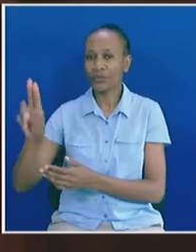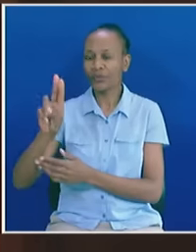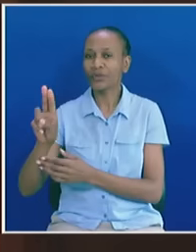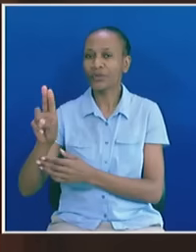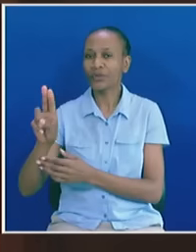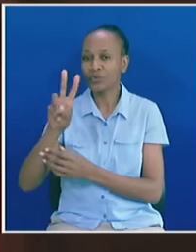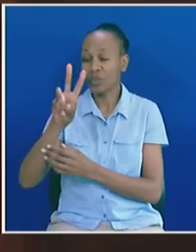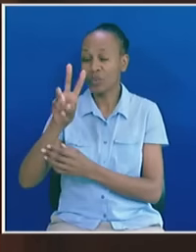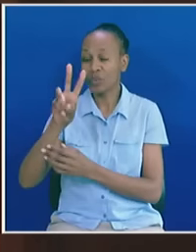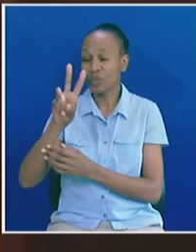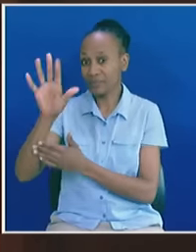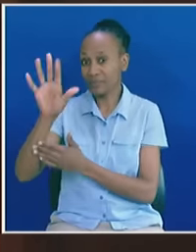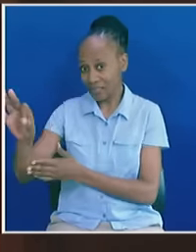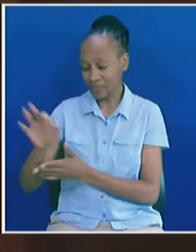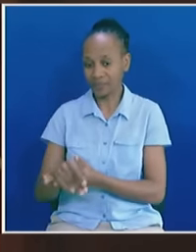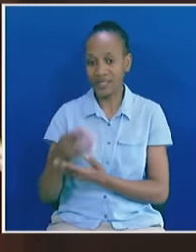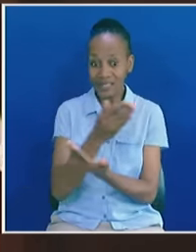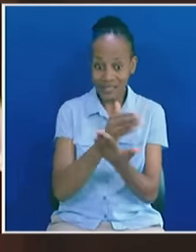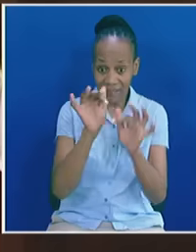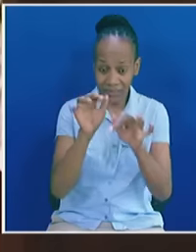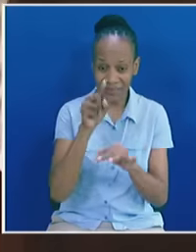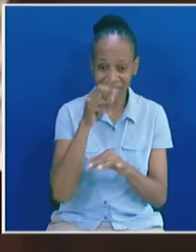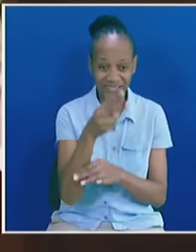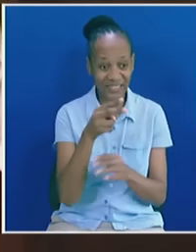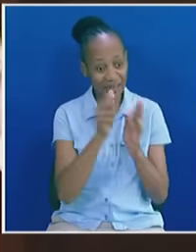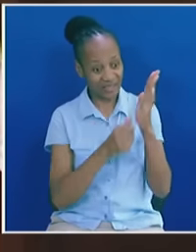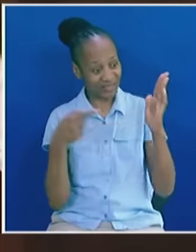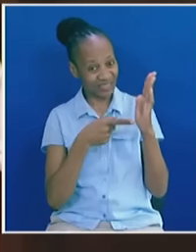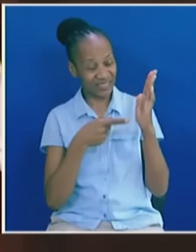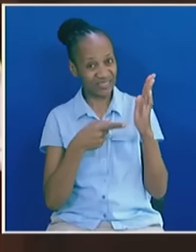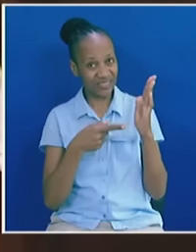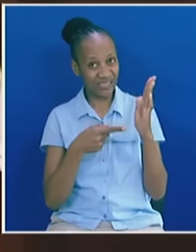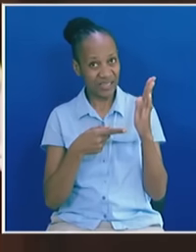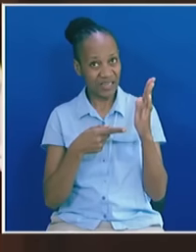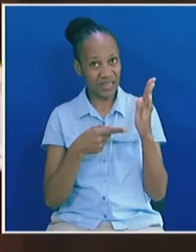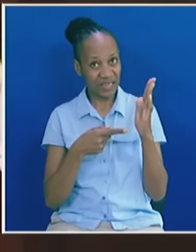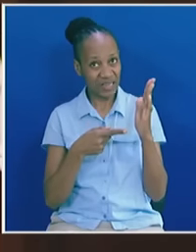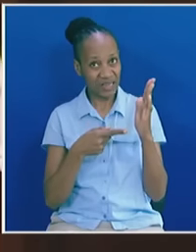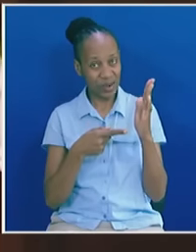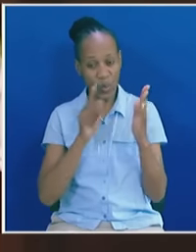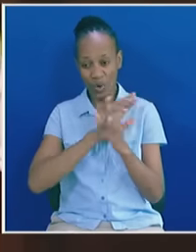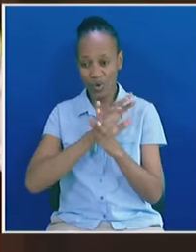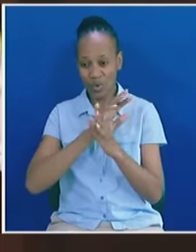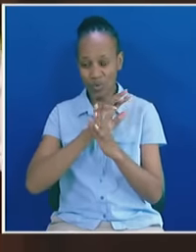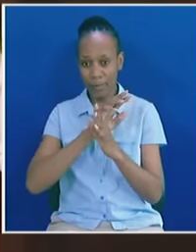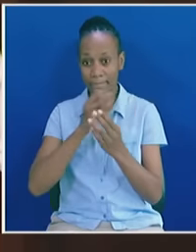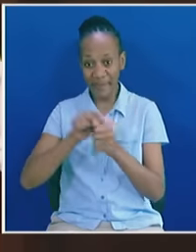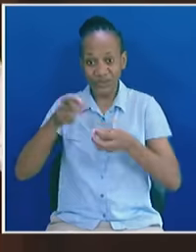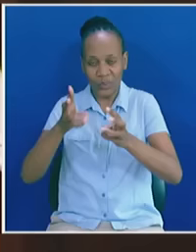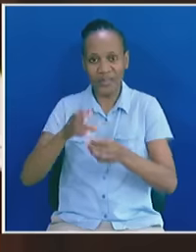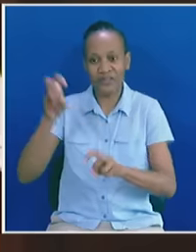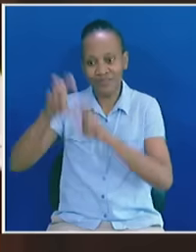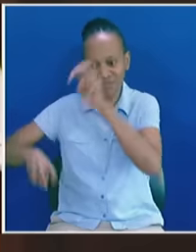some who view it as a threat to their pursuit of looting Africa's natural resources. I would